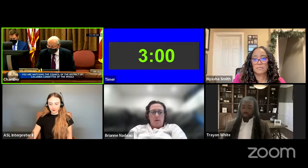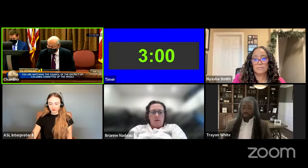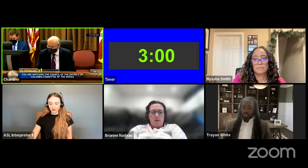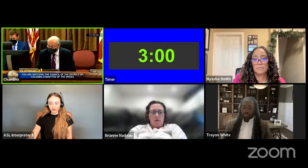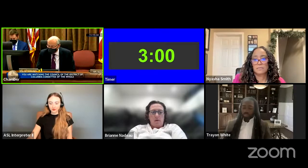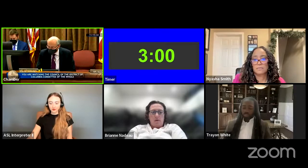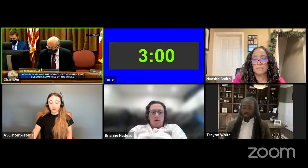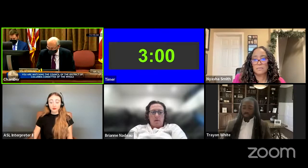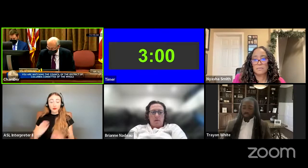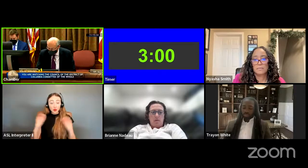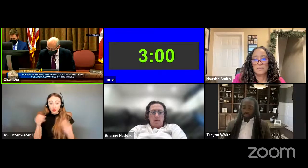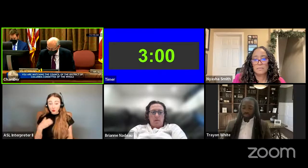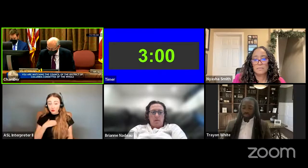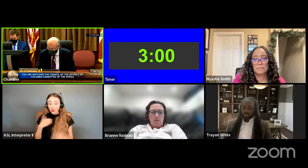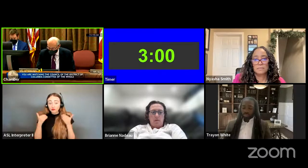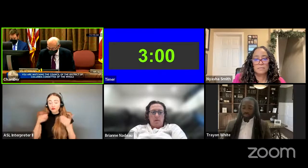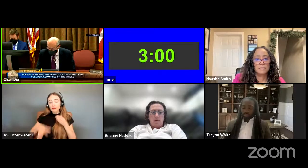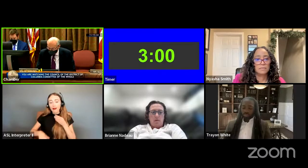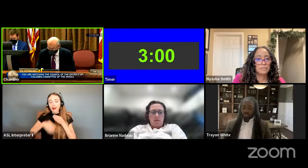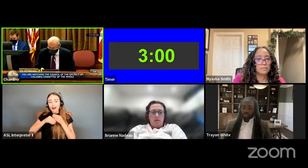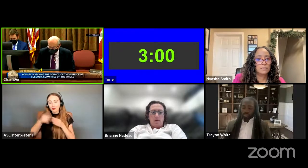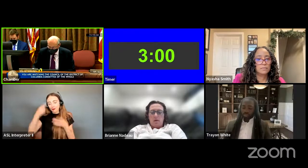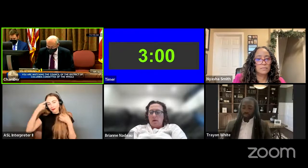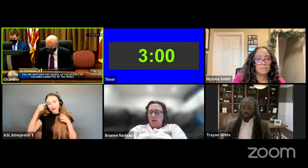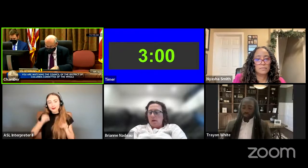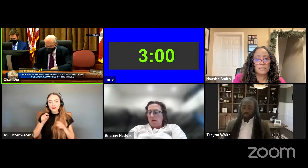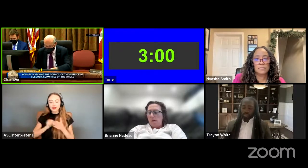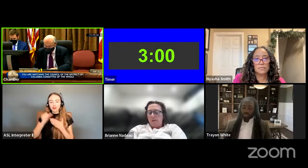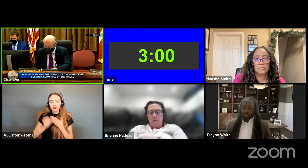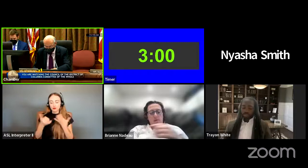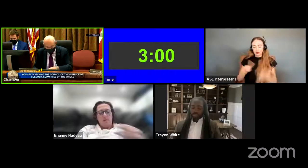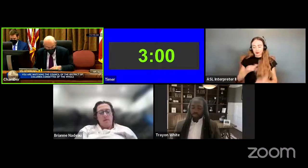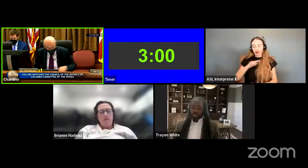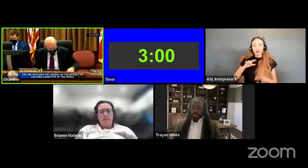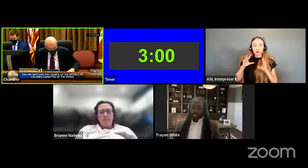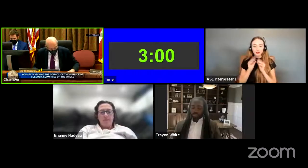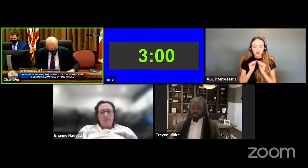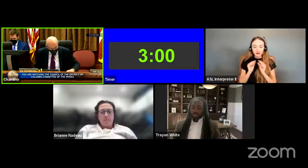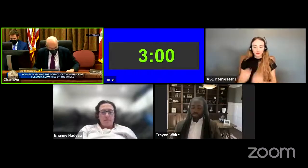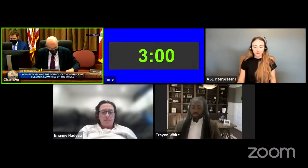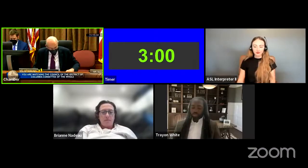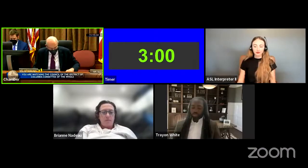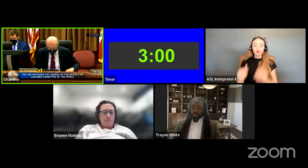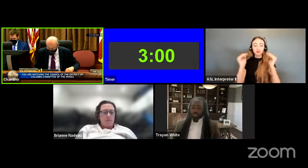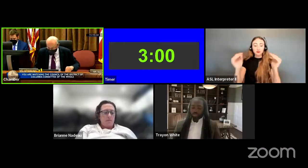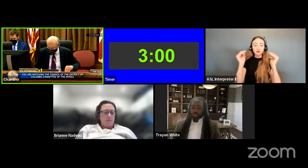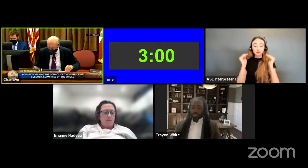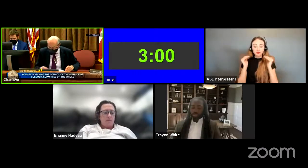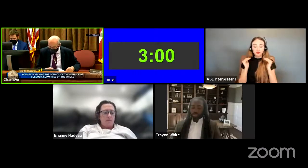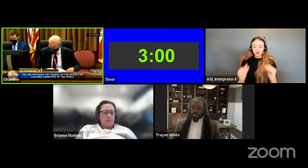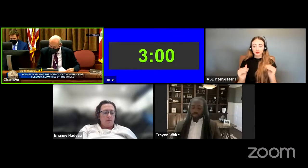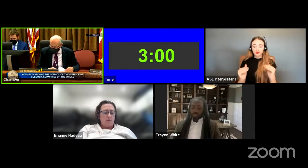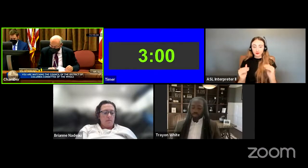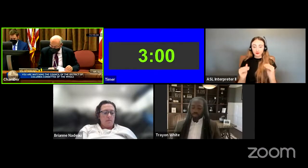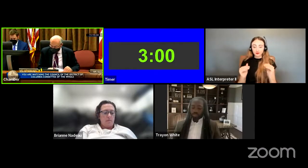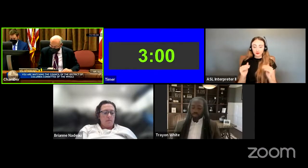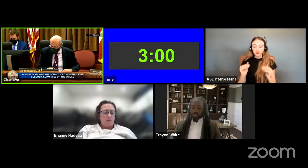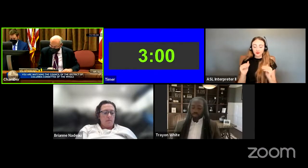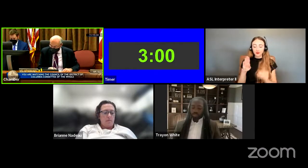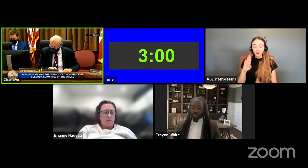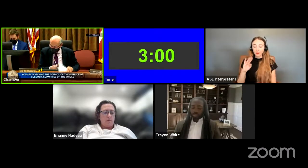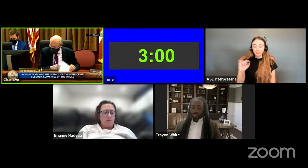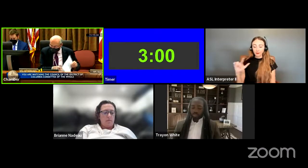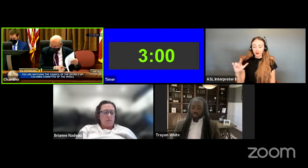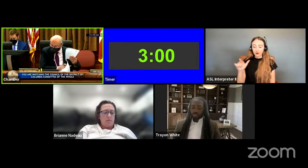measure will be placed on the consent agenda for today's additional legislative meeting. The next measure for markup is Bill